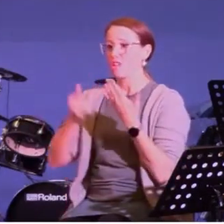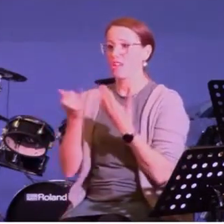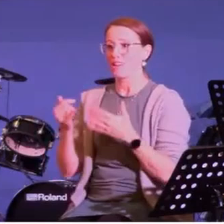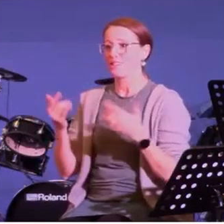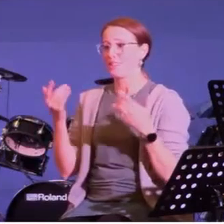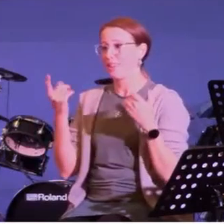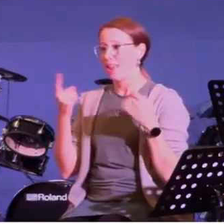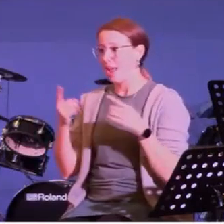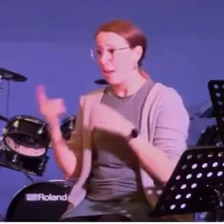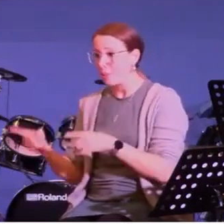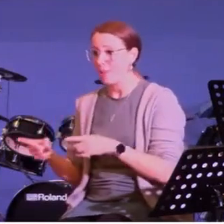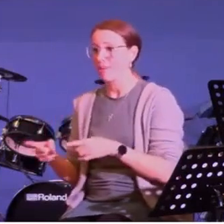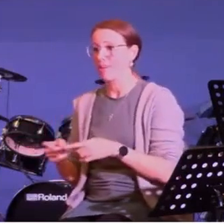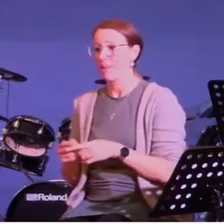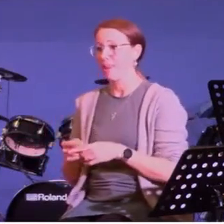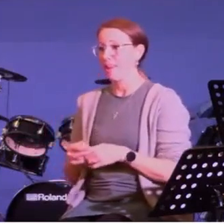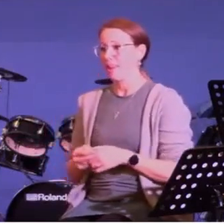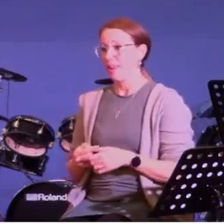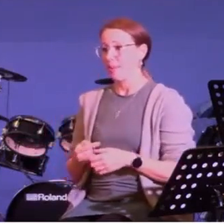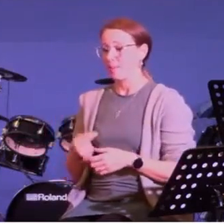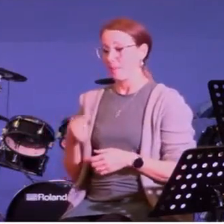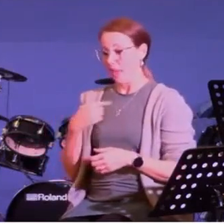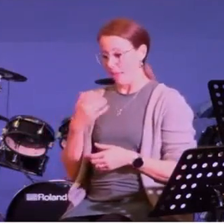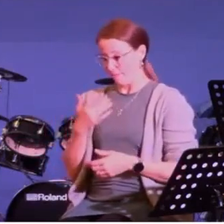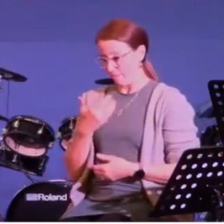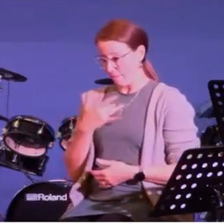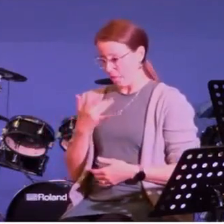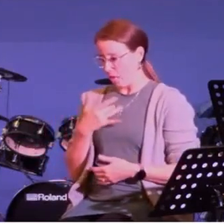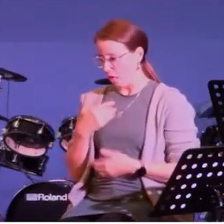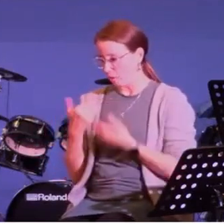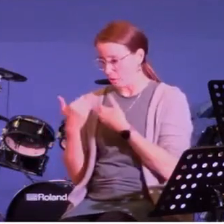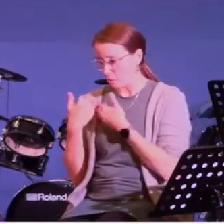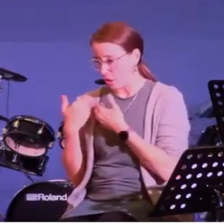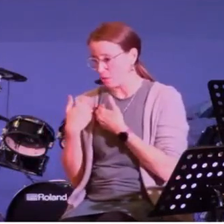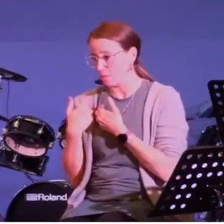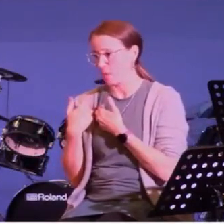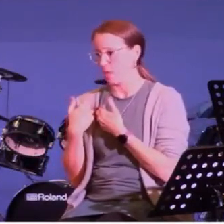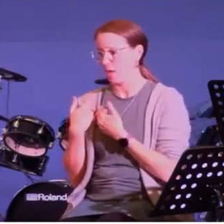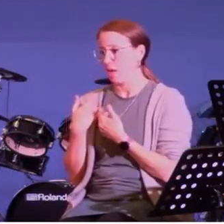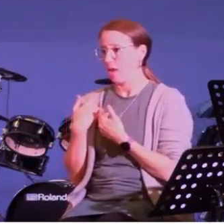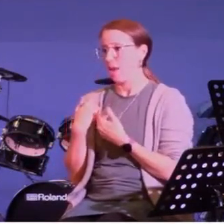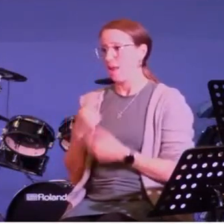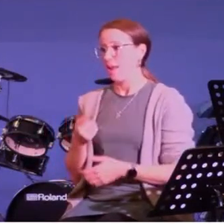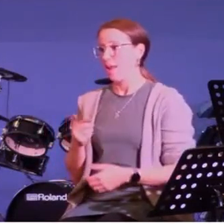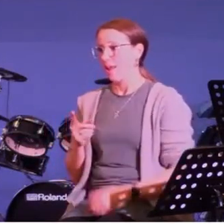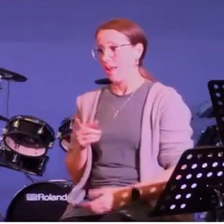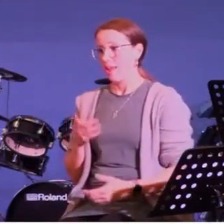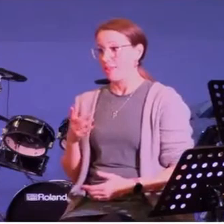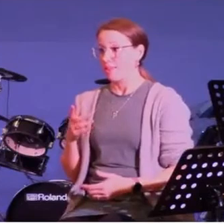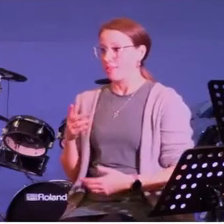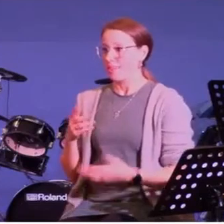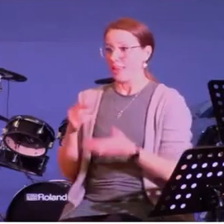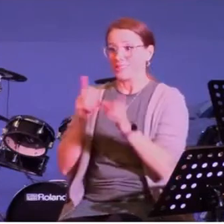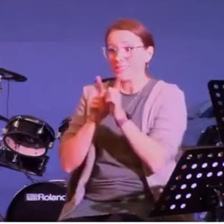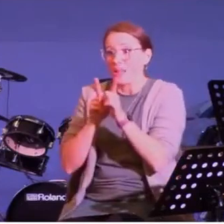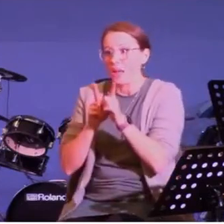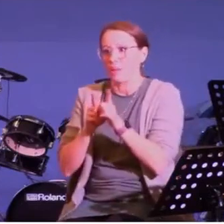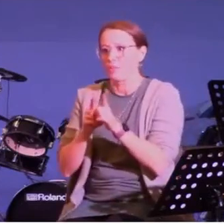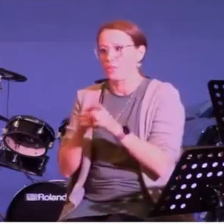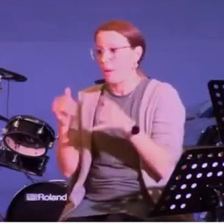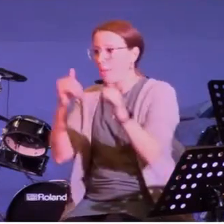done at Valley that I feel a lot of responsibility for that I can't always get to. Our whole discipleship playbook, you guys, he did